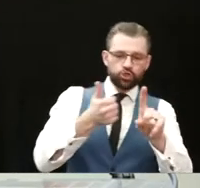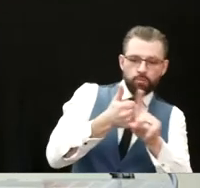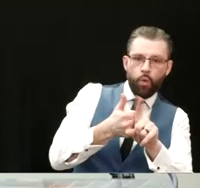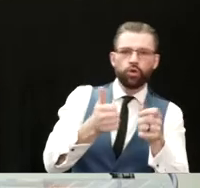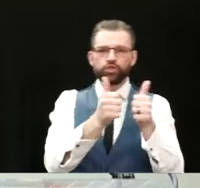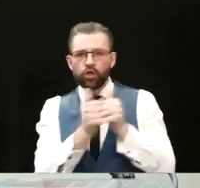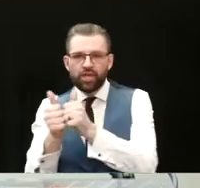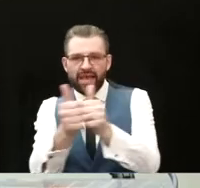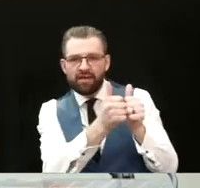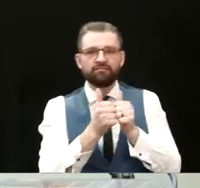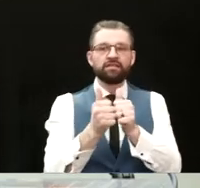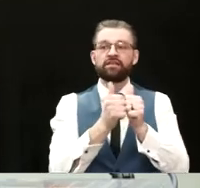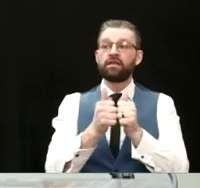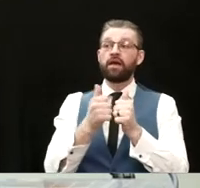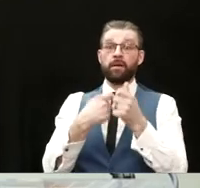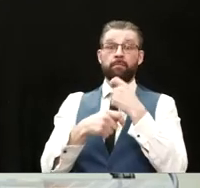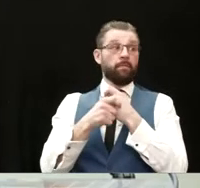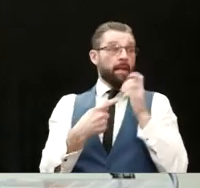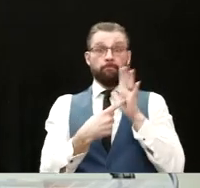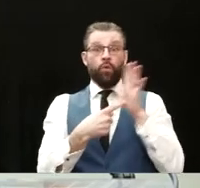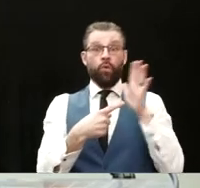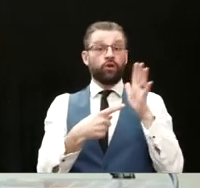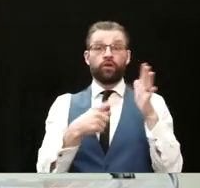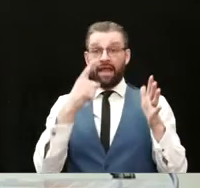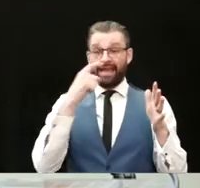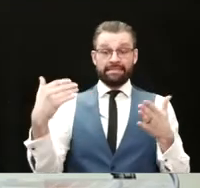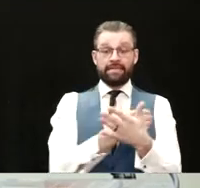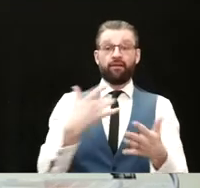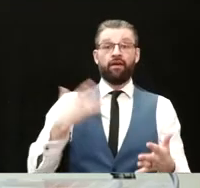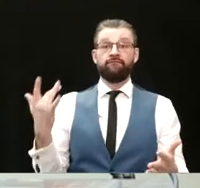any solidarity, became a matter of life and death.